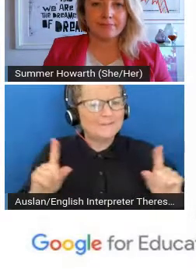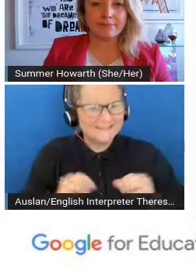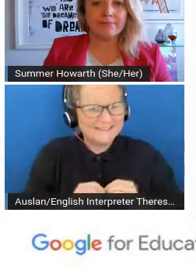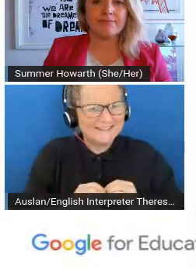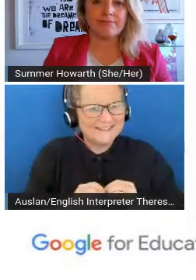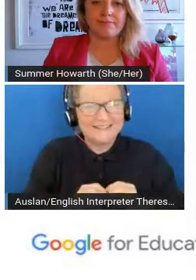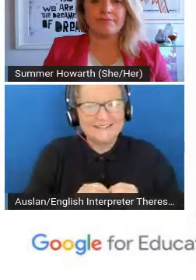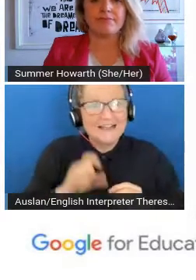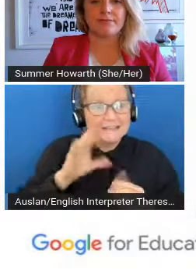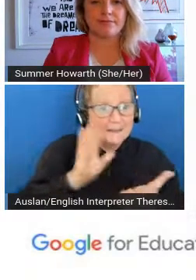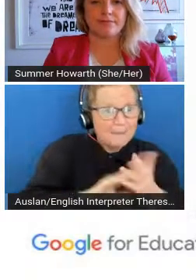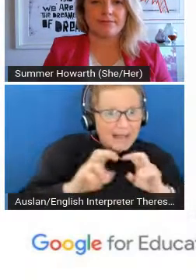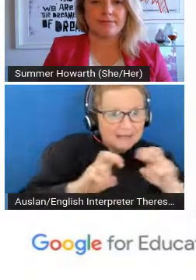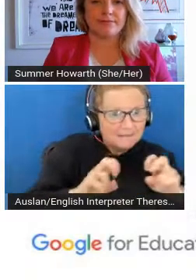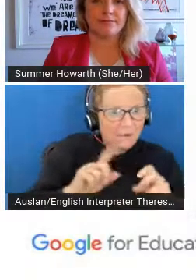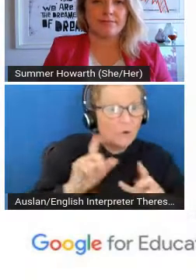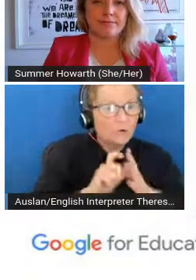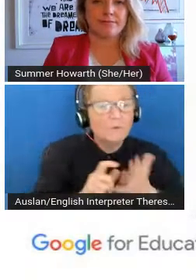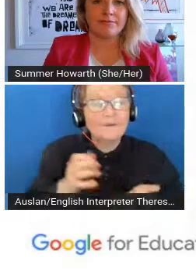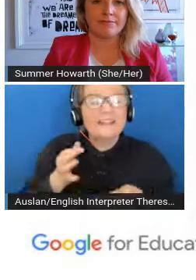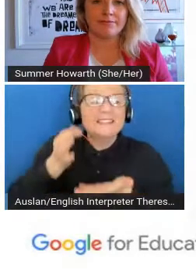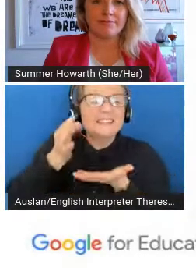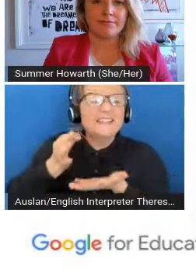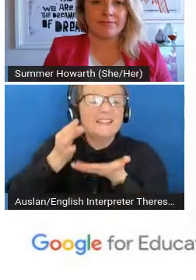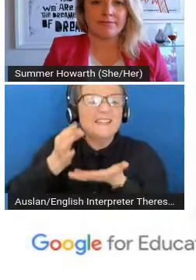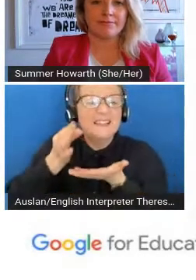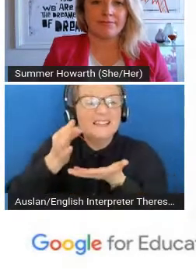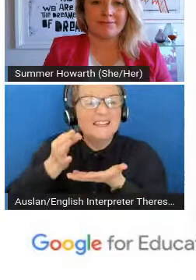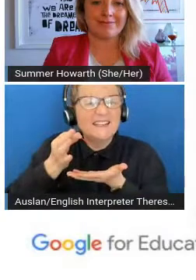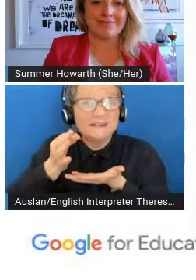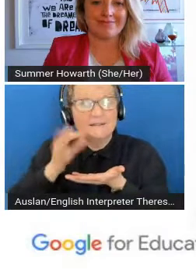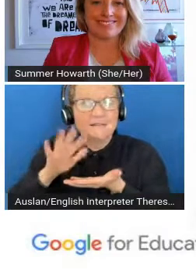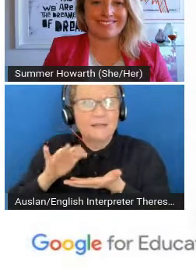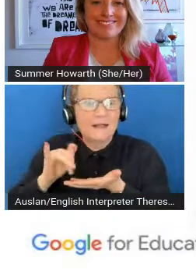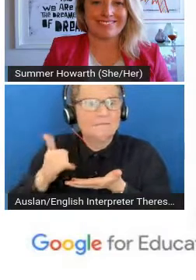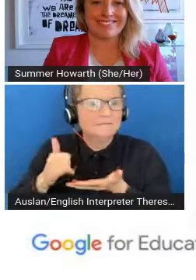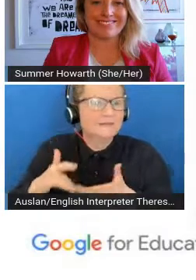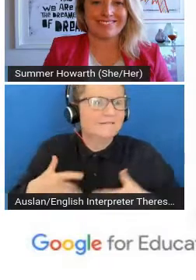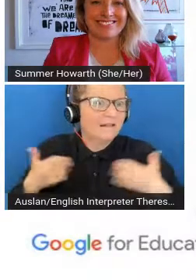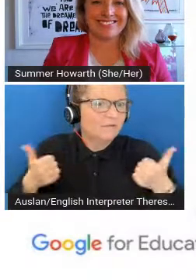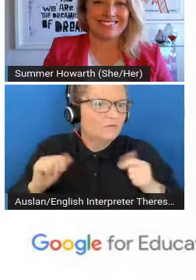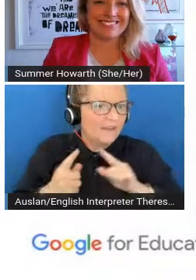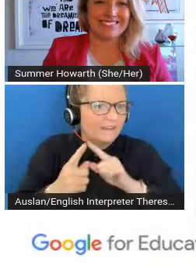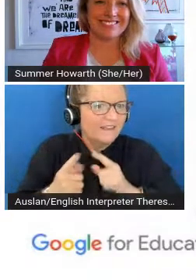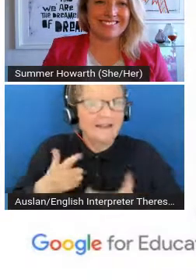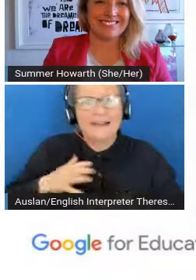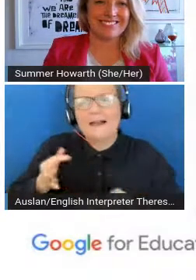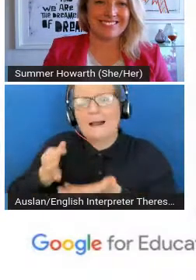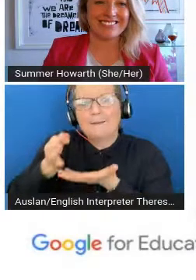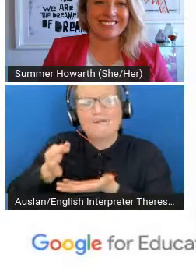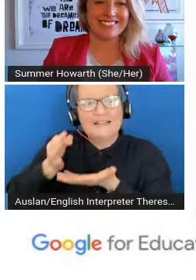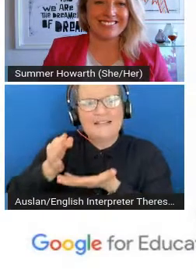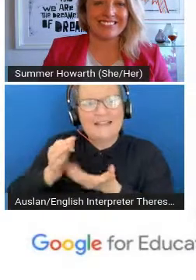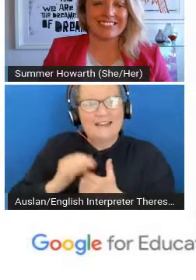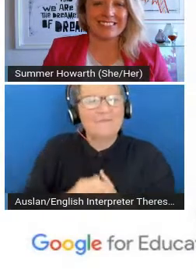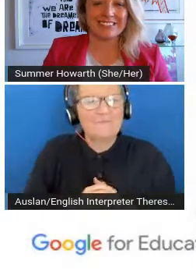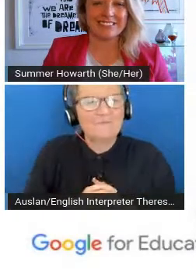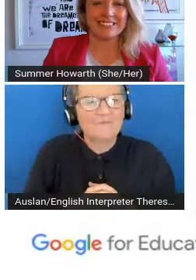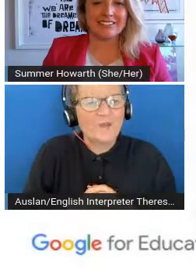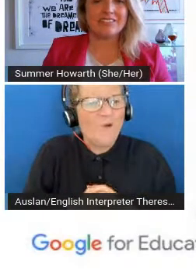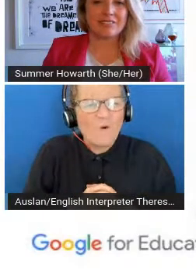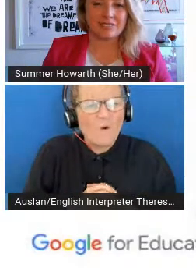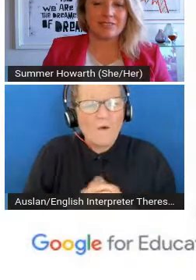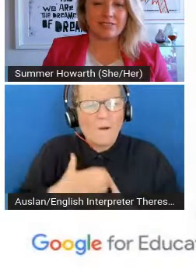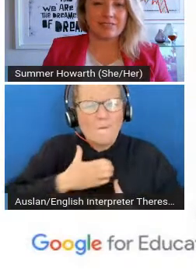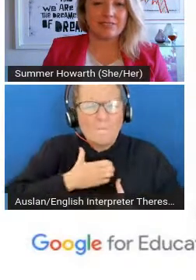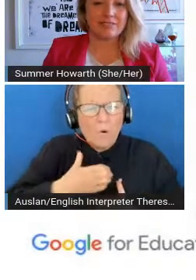doing? I could just have a cup of tea, and that wouldn't be a bad thing sometimes. Like, we sometimes need that. But how can I get more formative information,